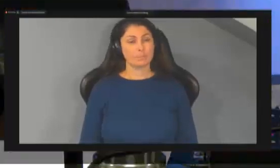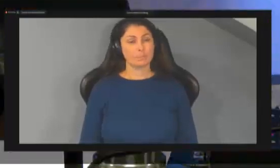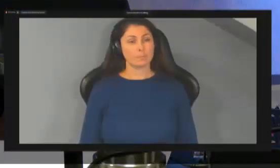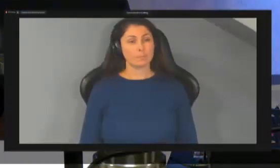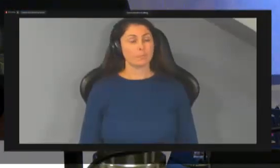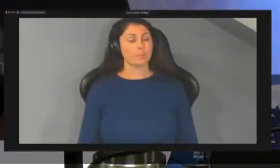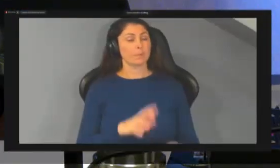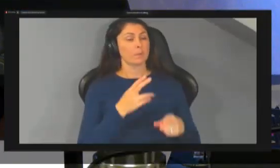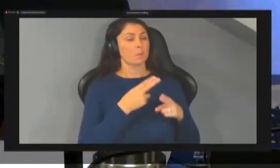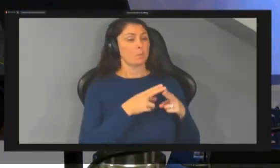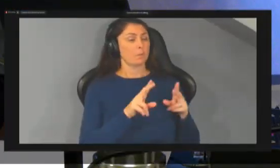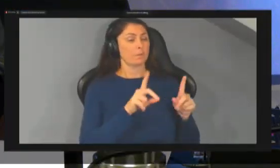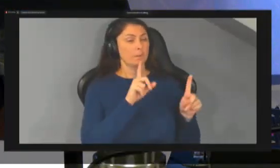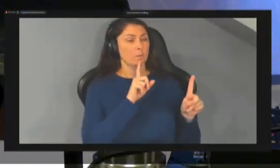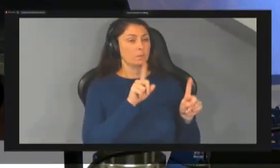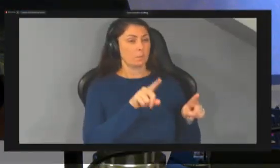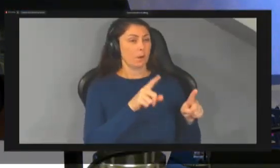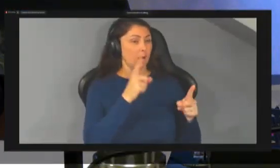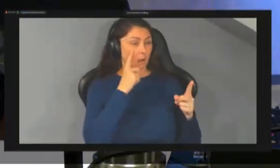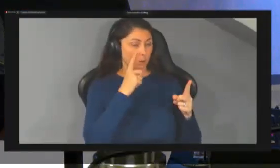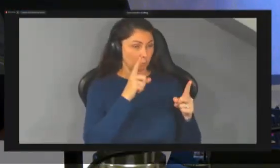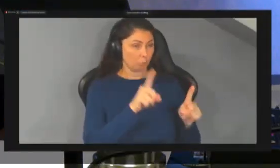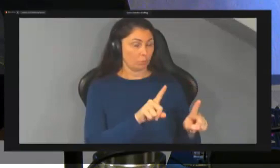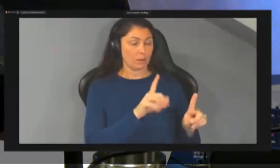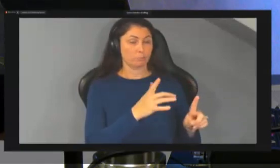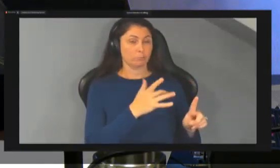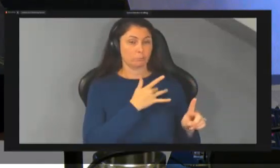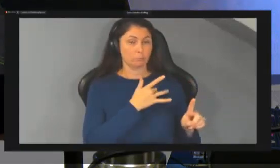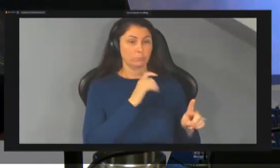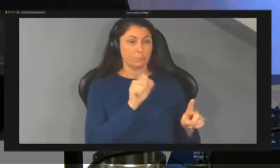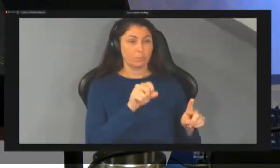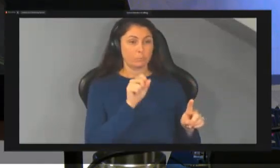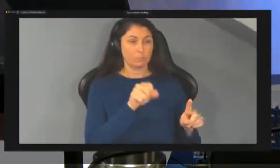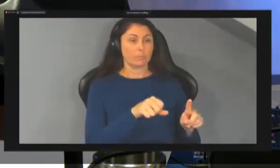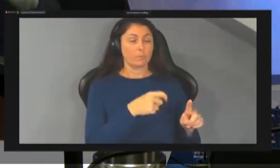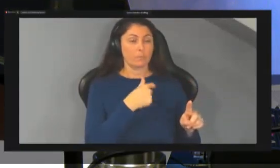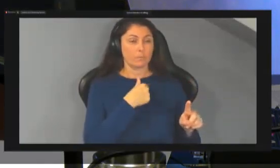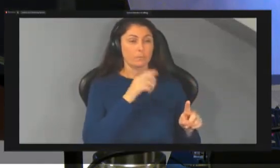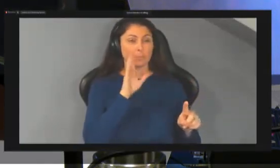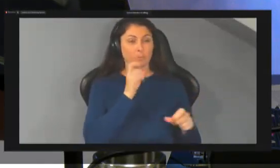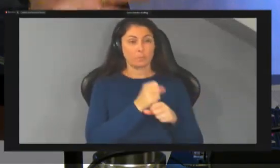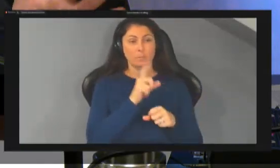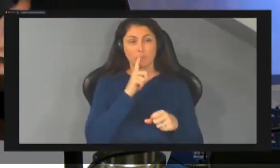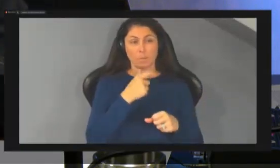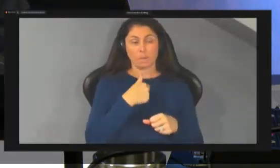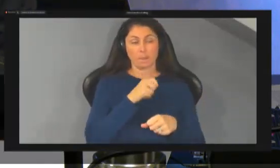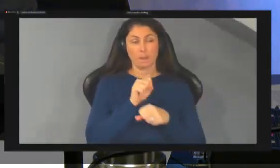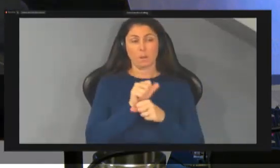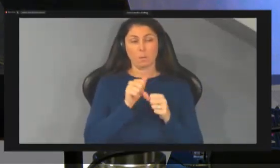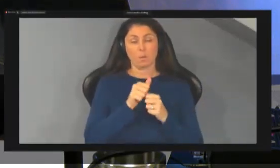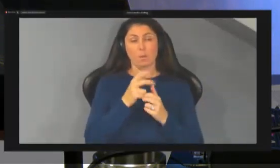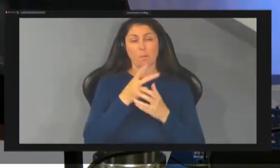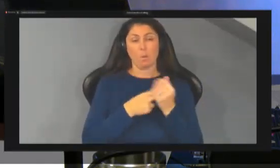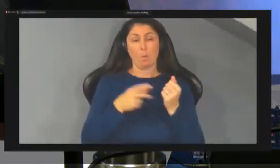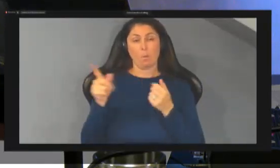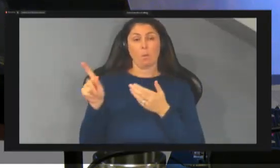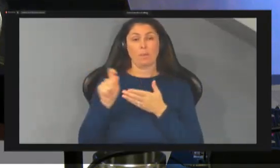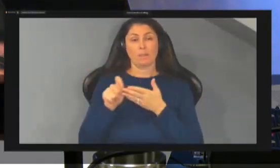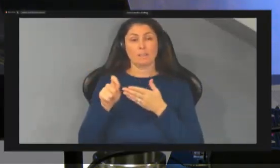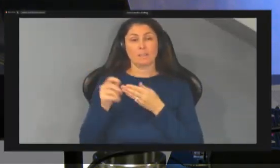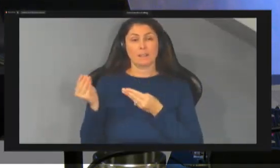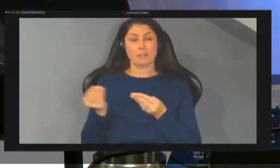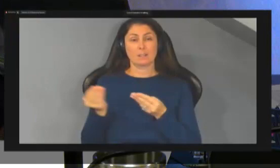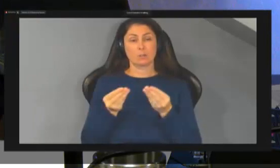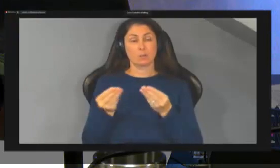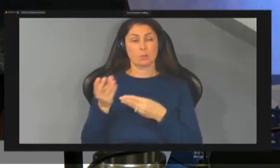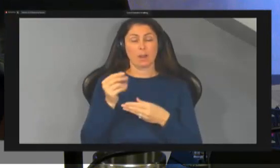to briefly respond, I agree wholeheartedly. I will take it upon myself to work with both the solicitor as well as the